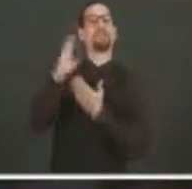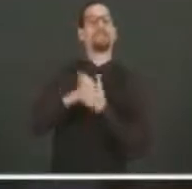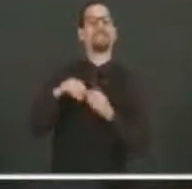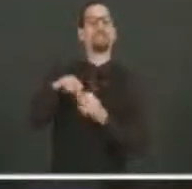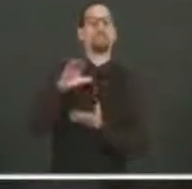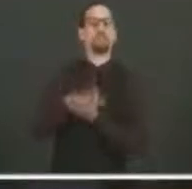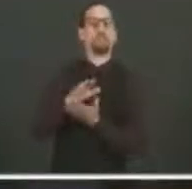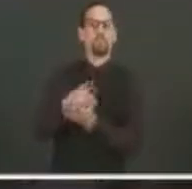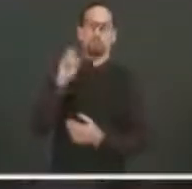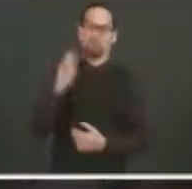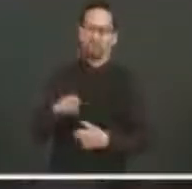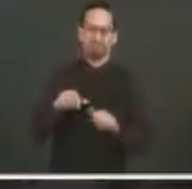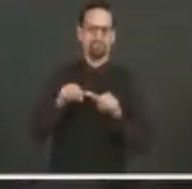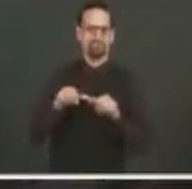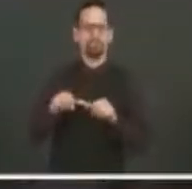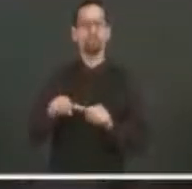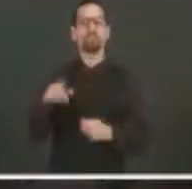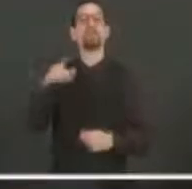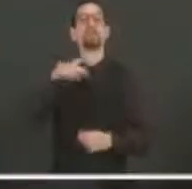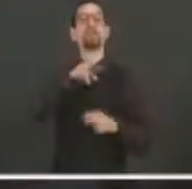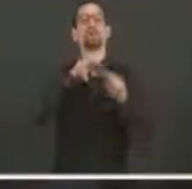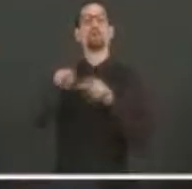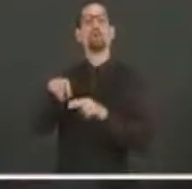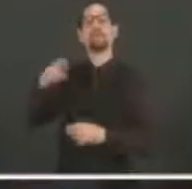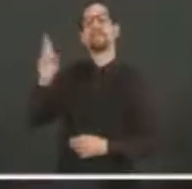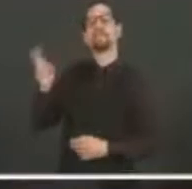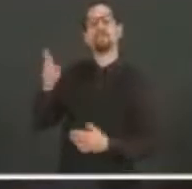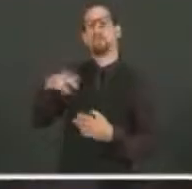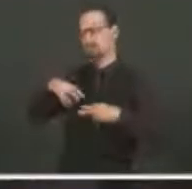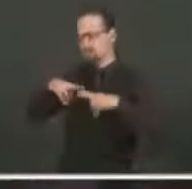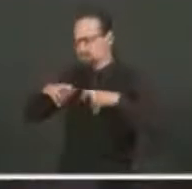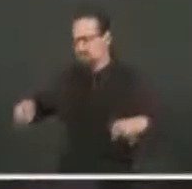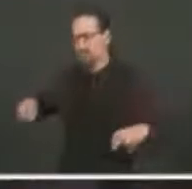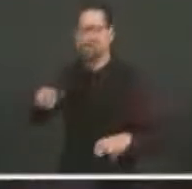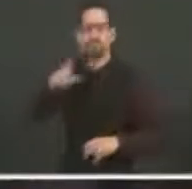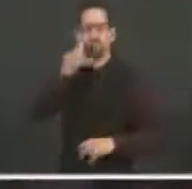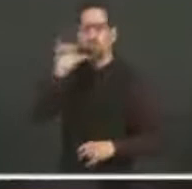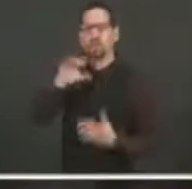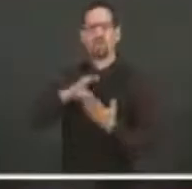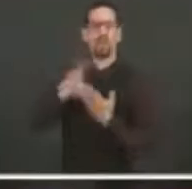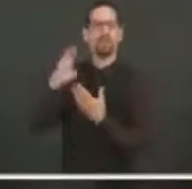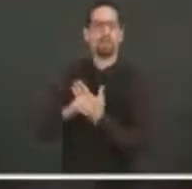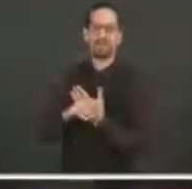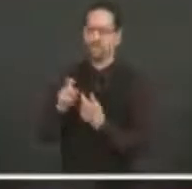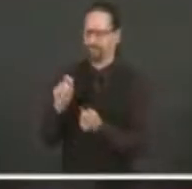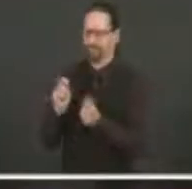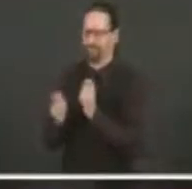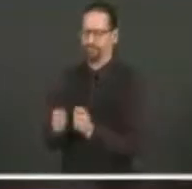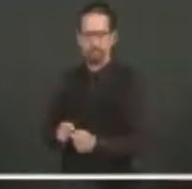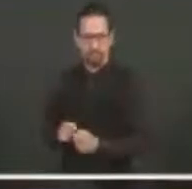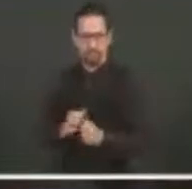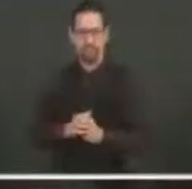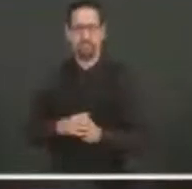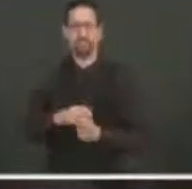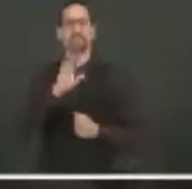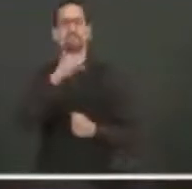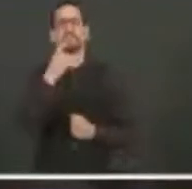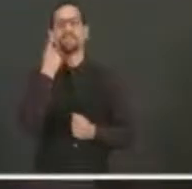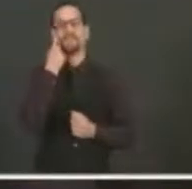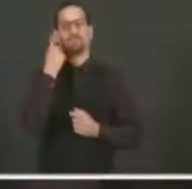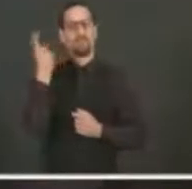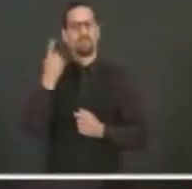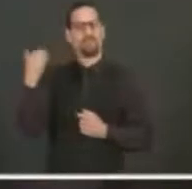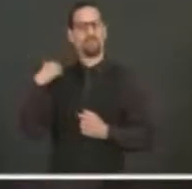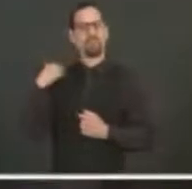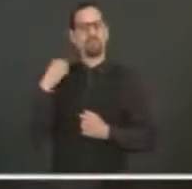that. The other piece that I want to mention is I was asked the last time why I speak Spanish. I speak